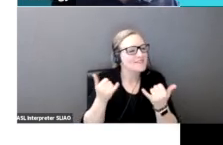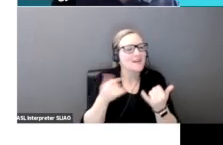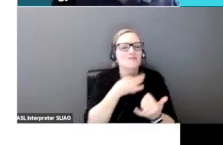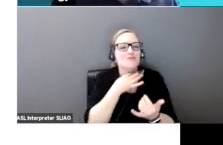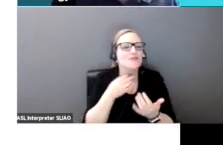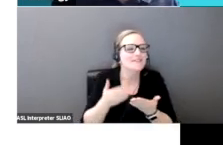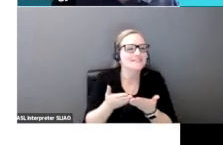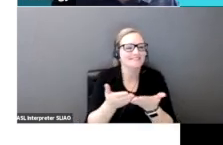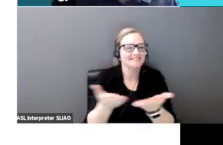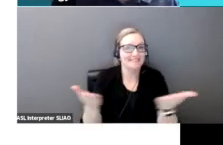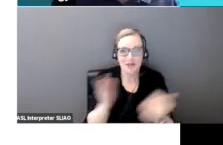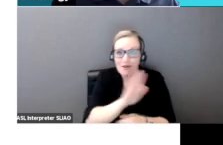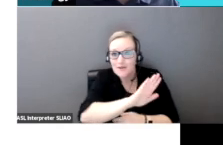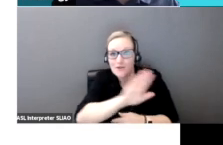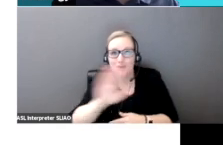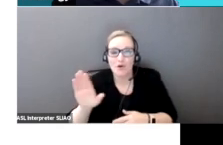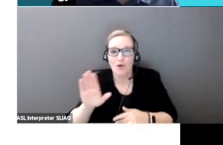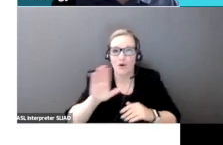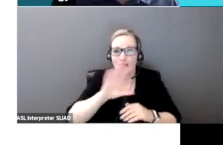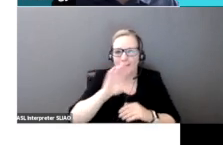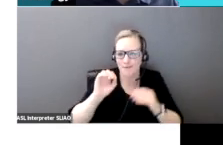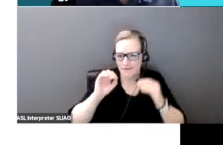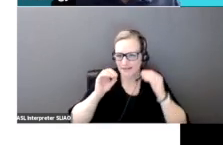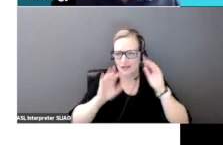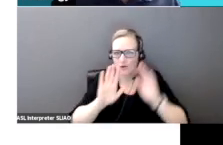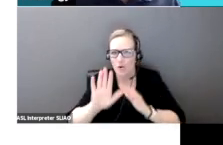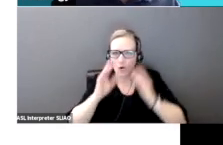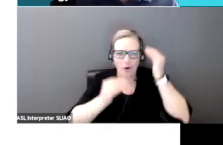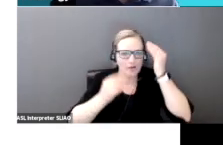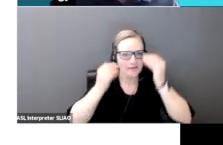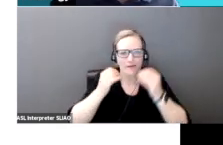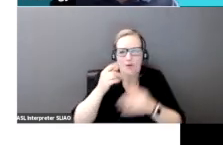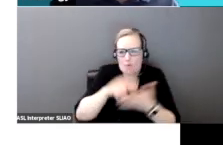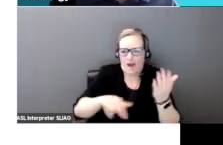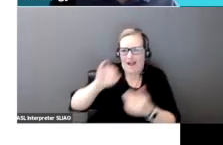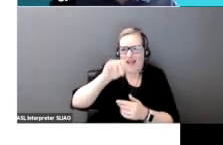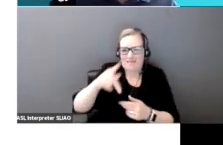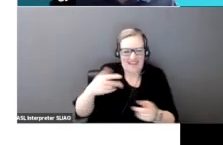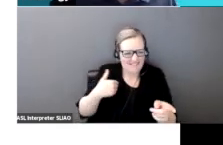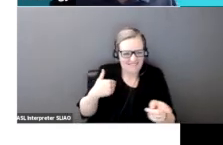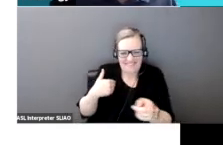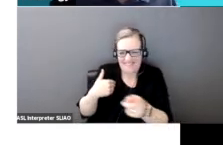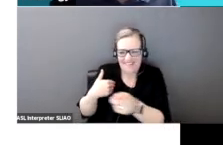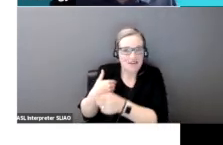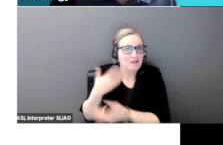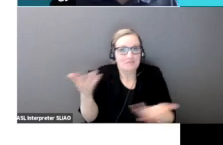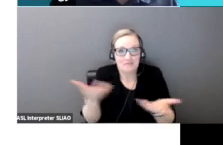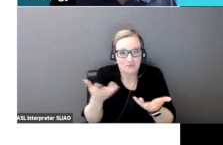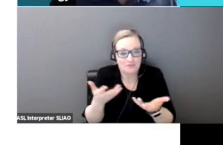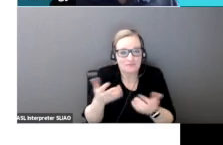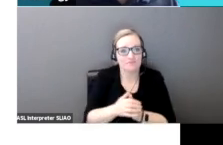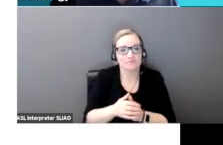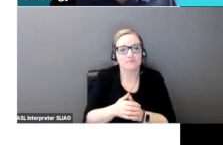Consider inventions or artistic creations, the mind share that you have built in your